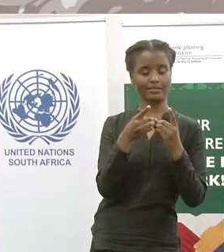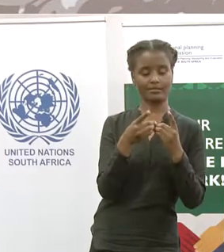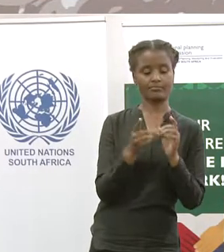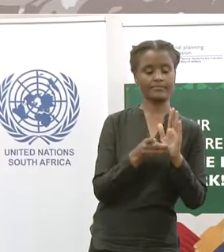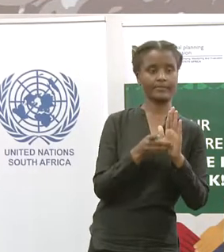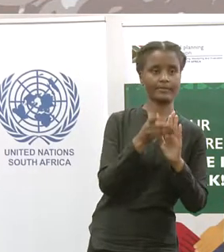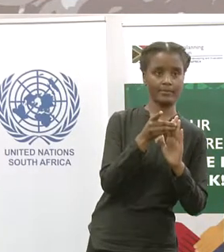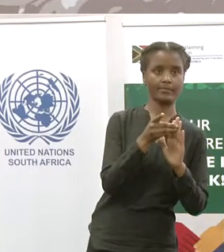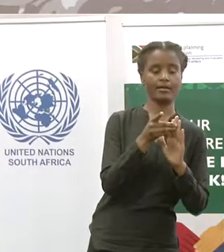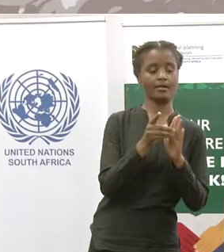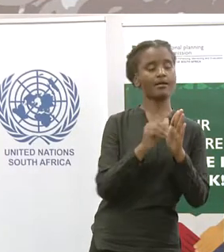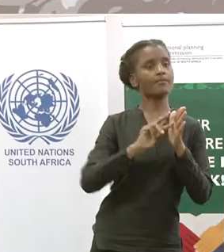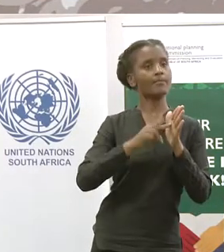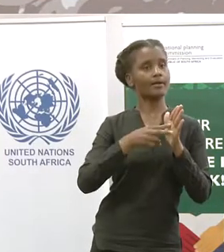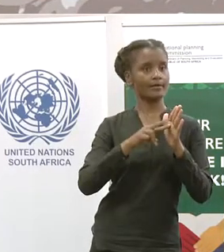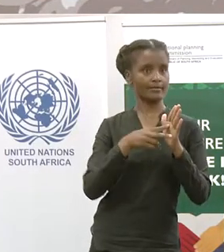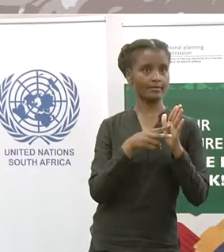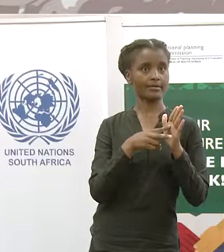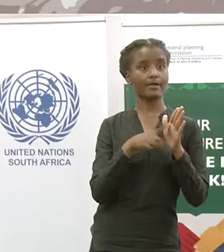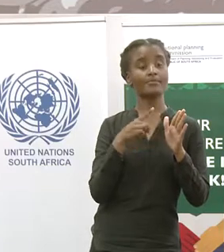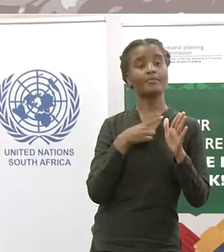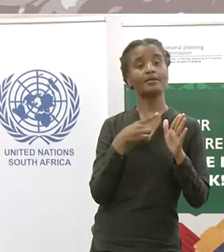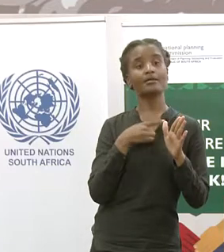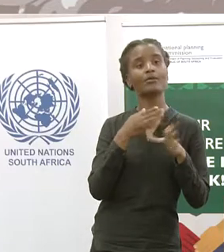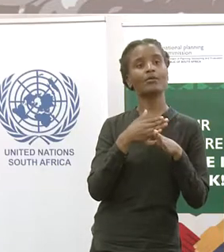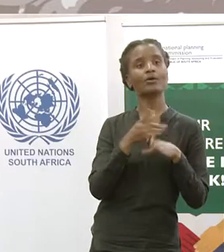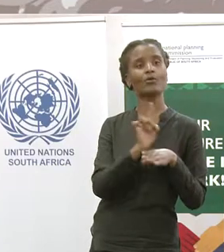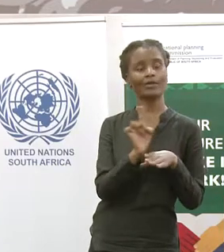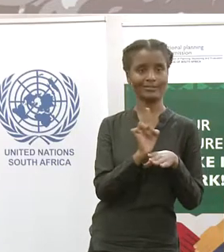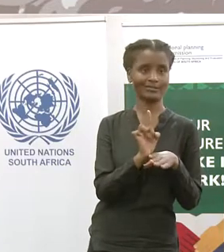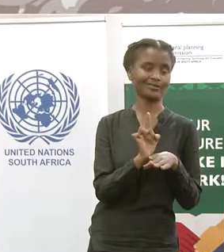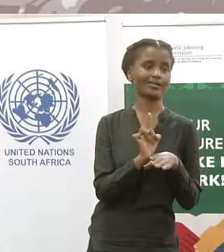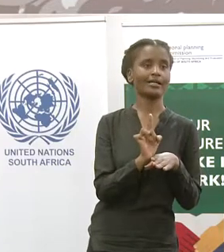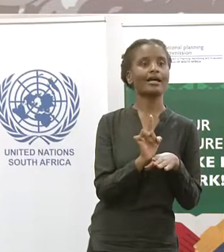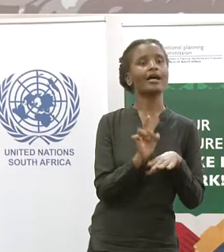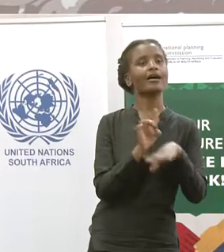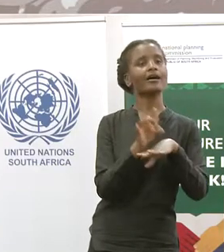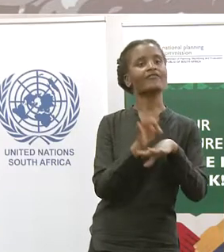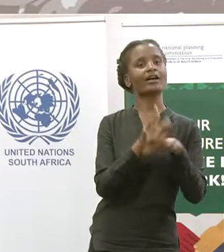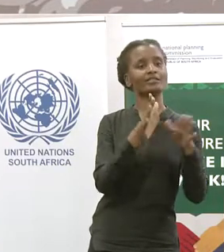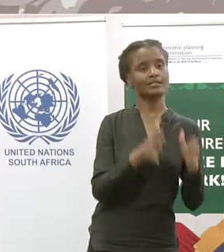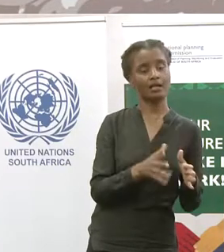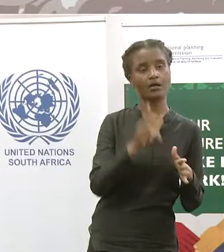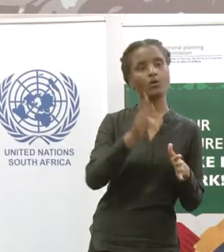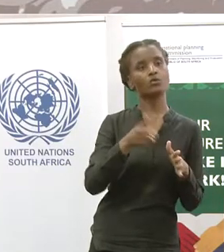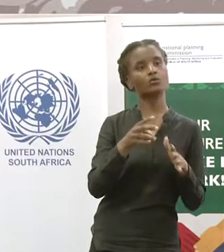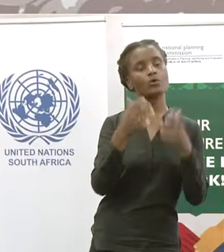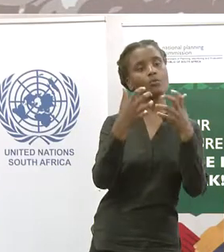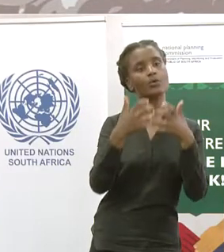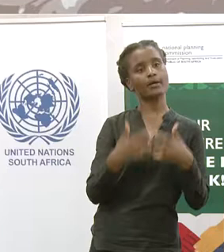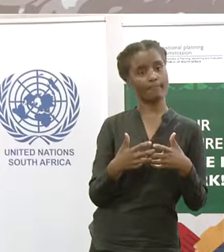a Sustainable Development Goals Advisor and a Program Coordinator for the National Development